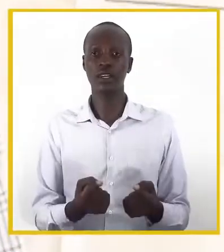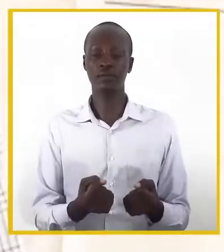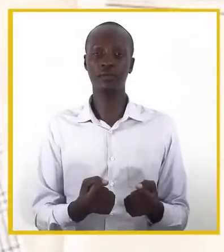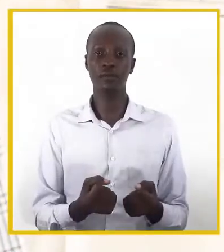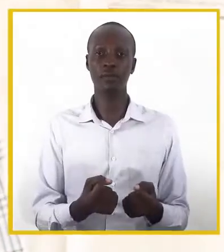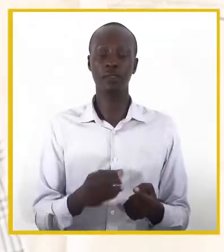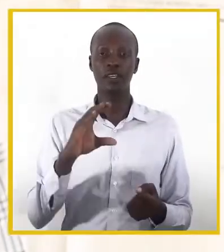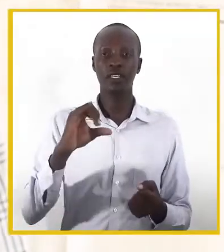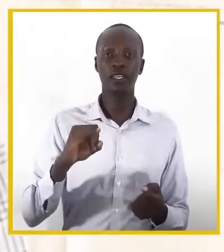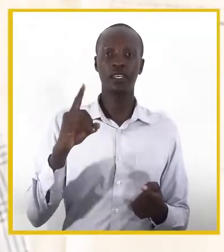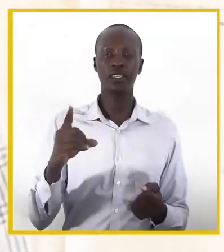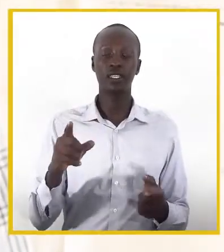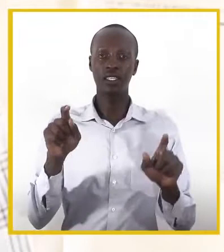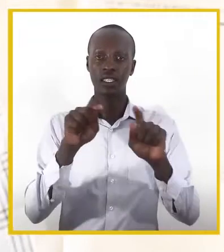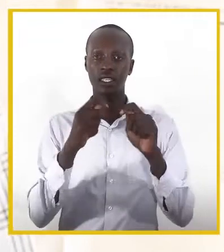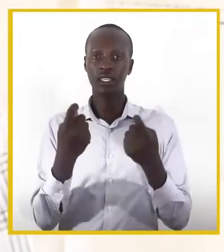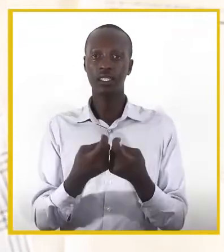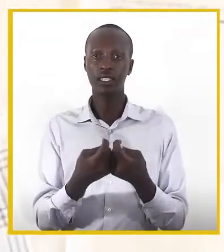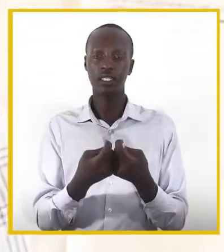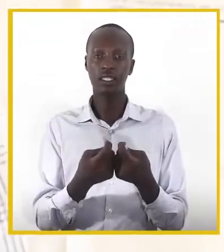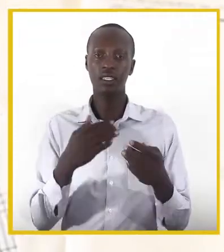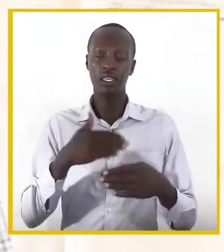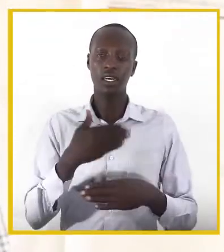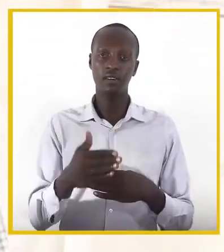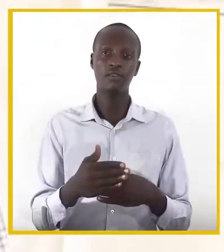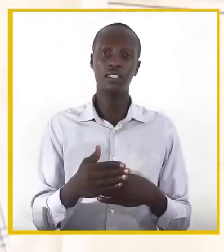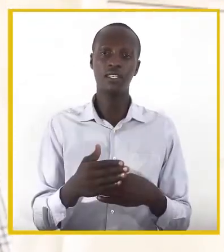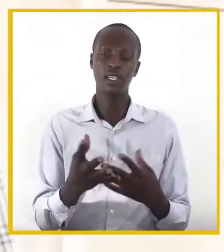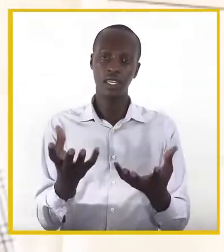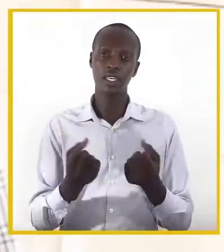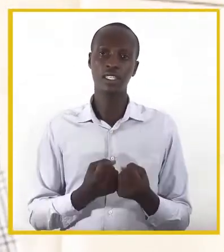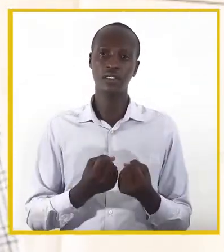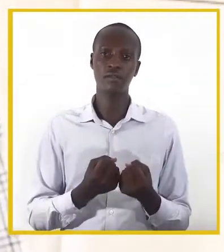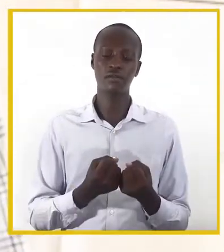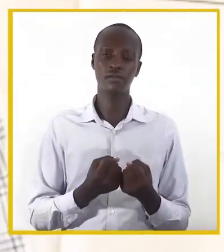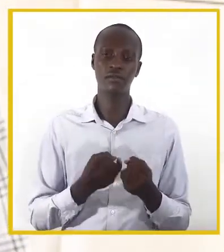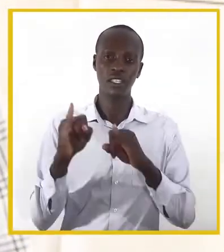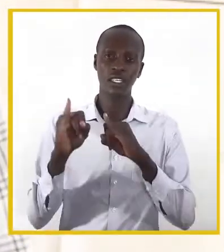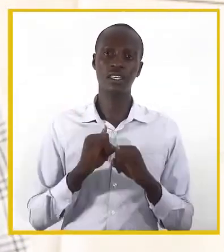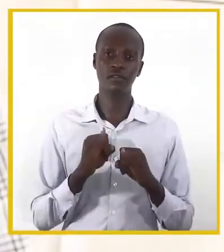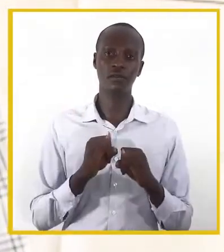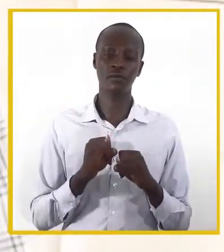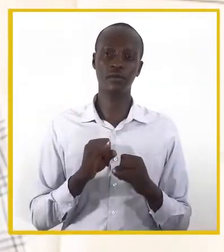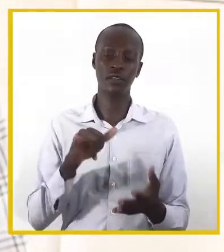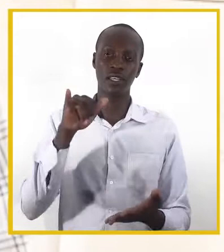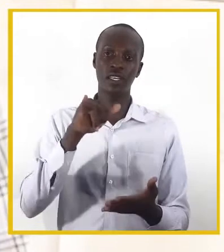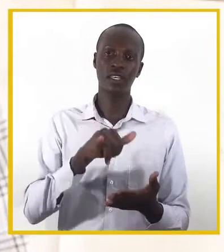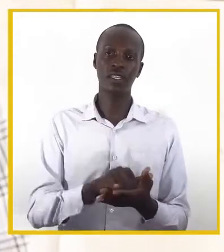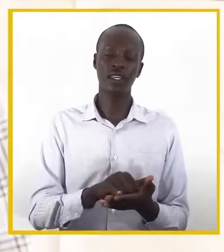of detectives from CID Mtara, after receiving a tip-off to the effect that there were